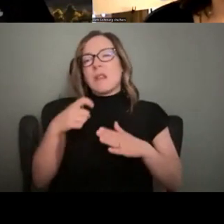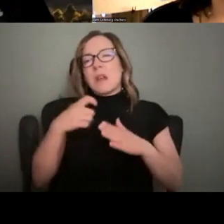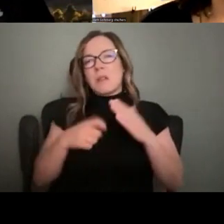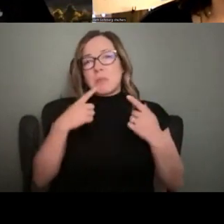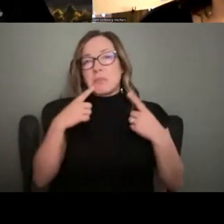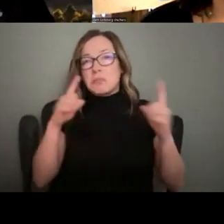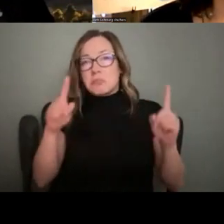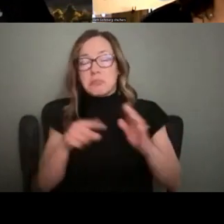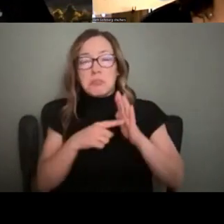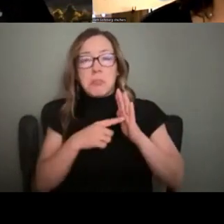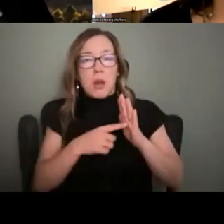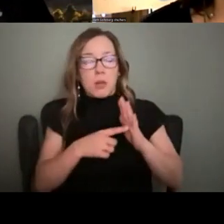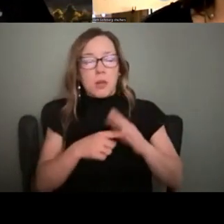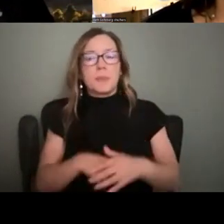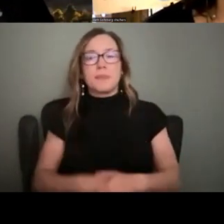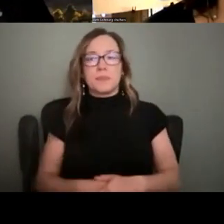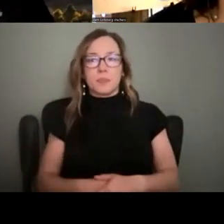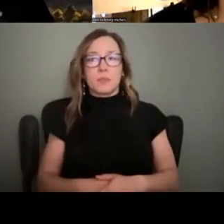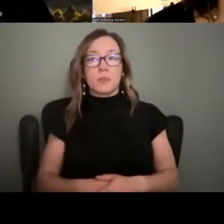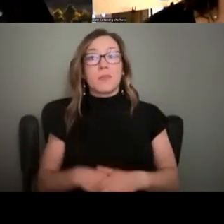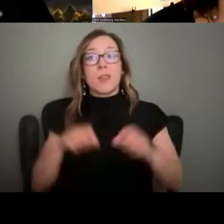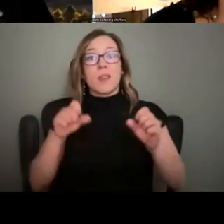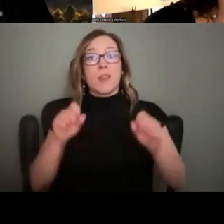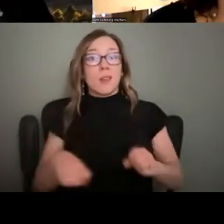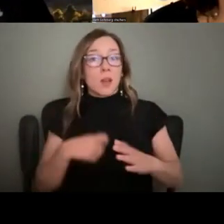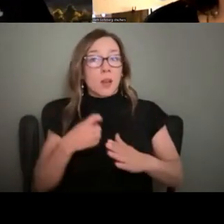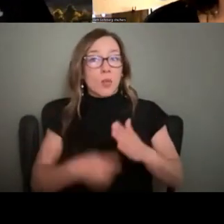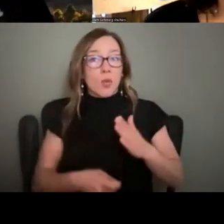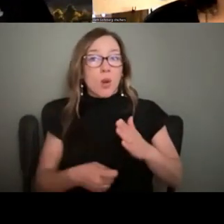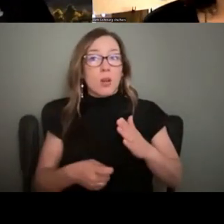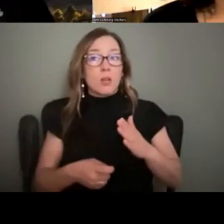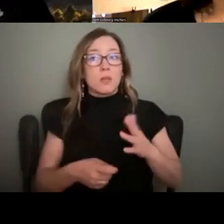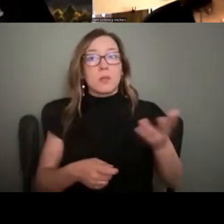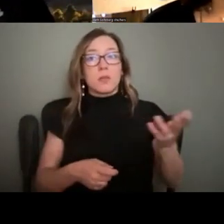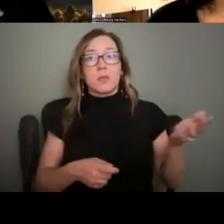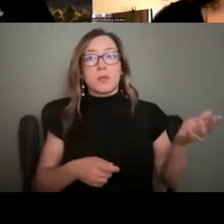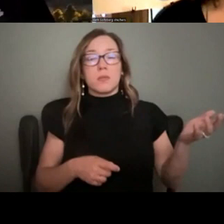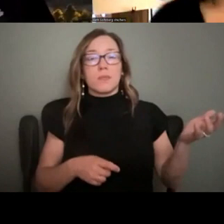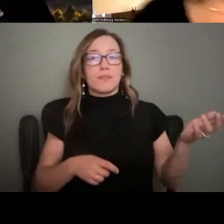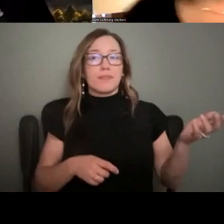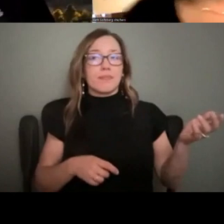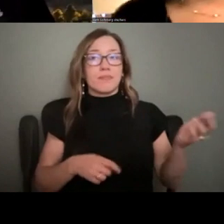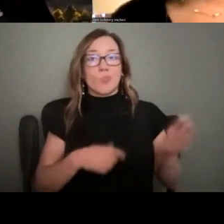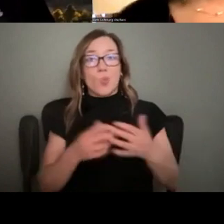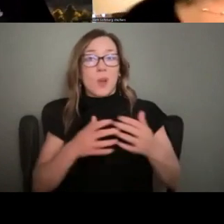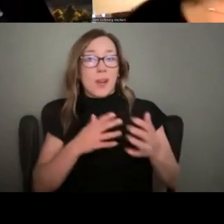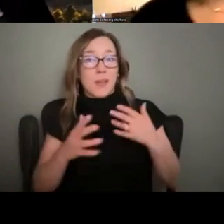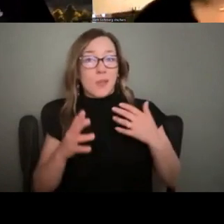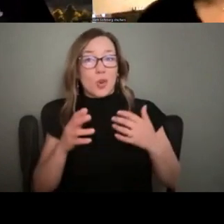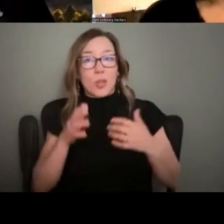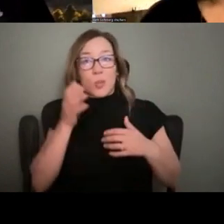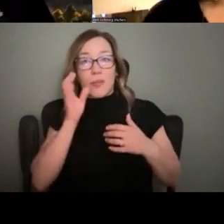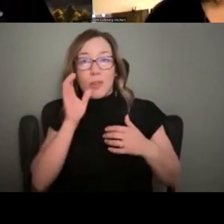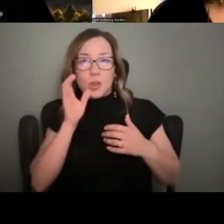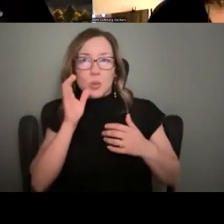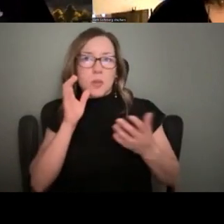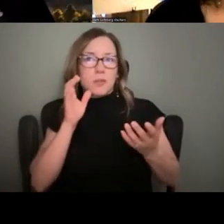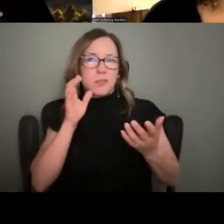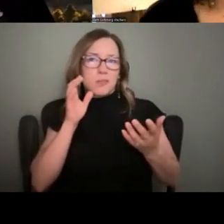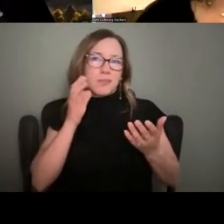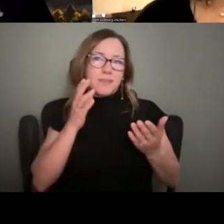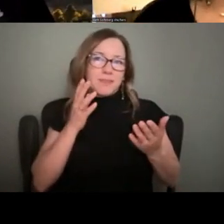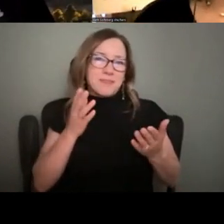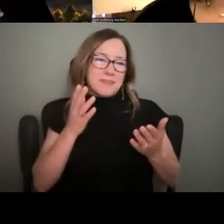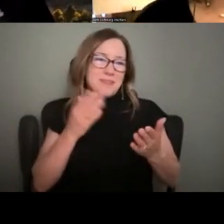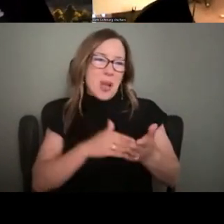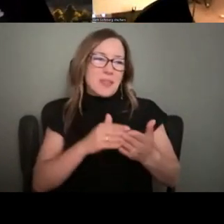model. It can cost just, you know, whatever the refreshments are, which often are provided